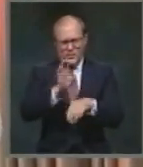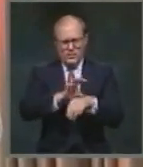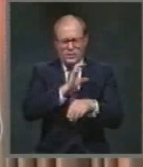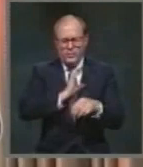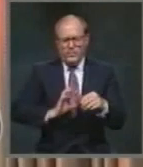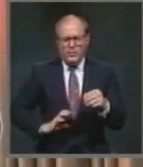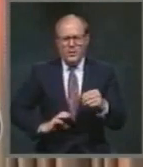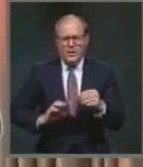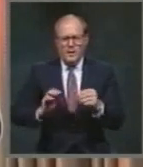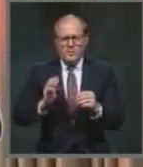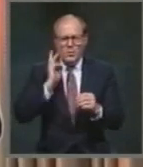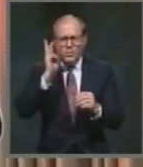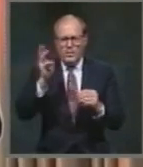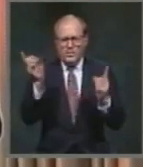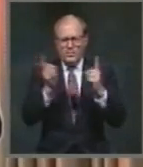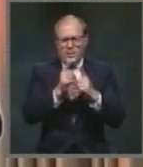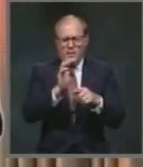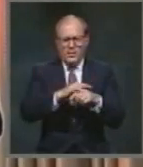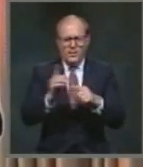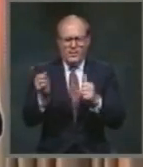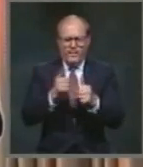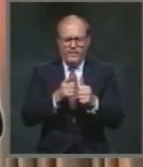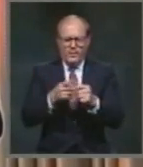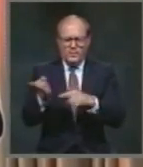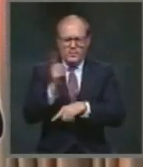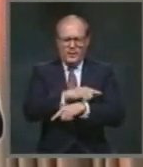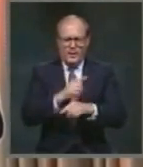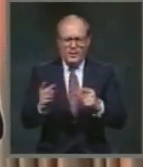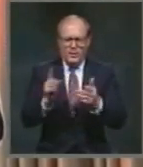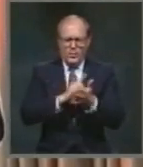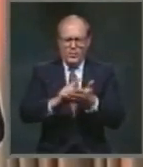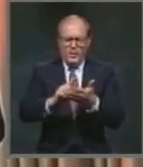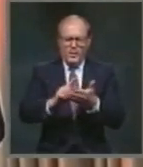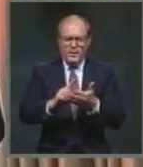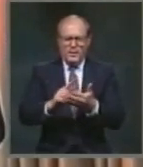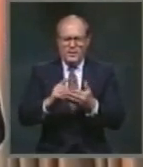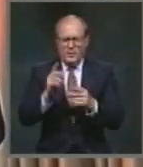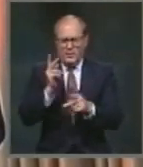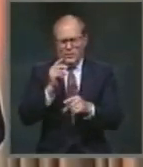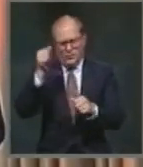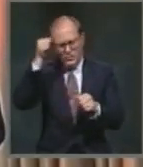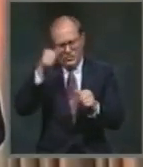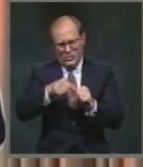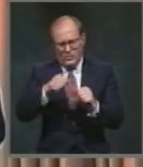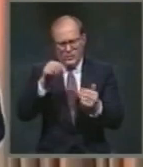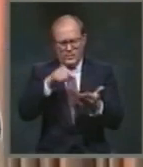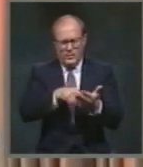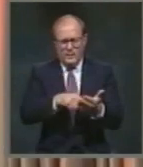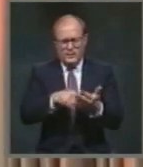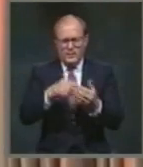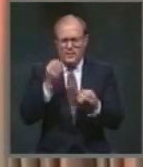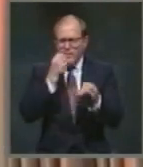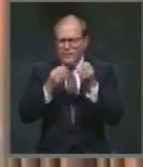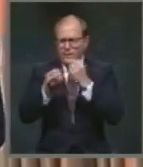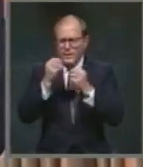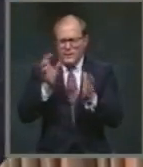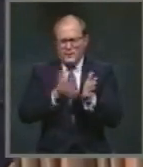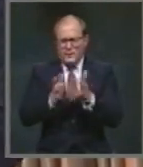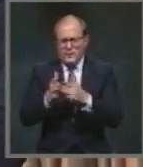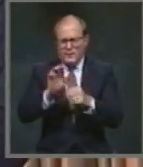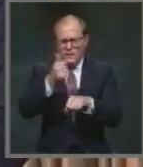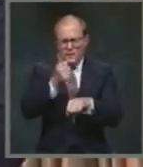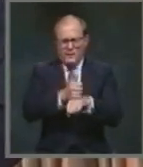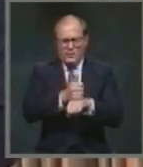be coming together on the first day of the week to keep the feast he established in his memory. Just like our first